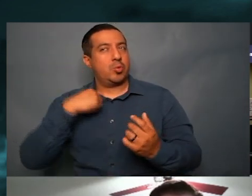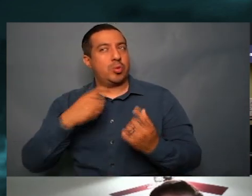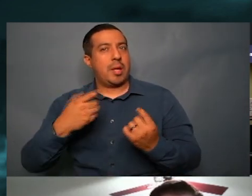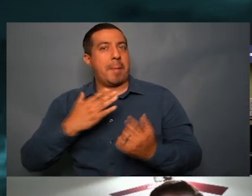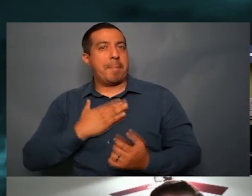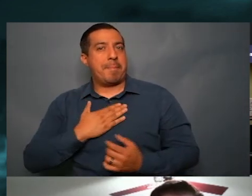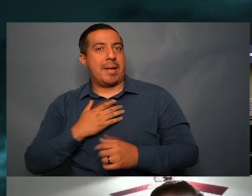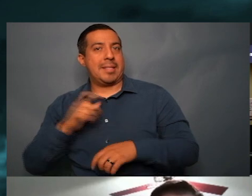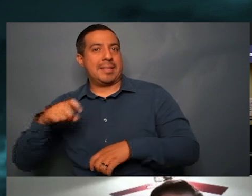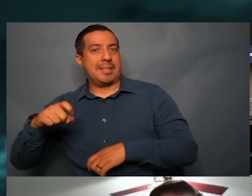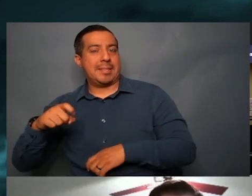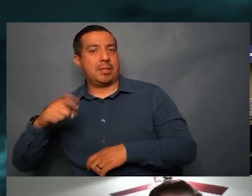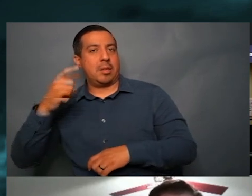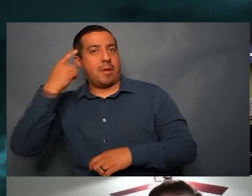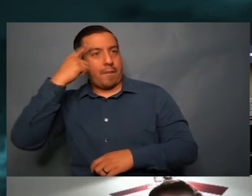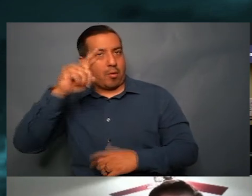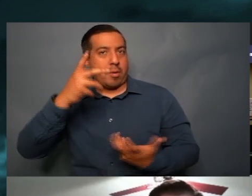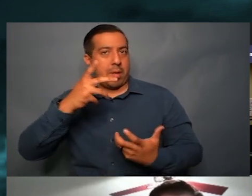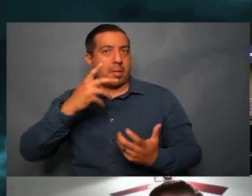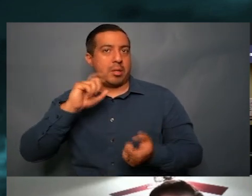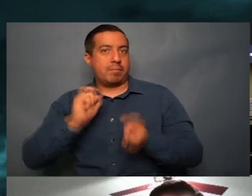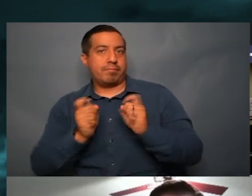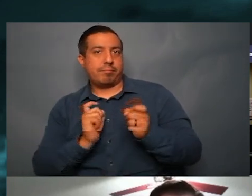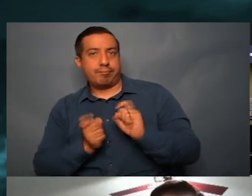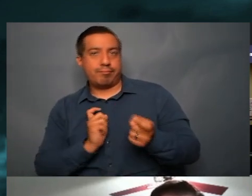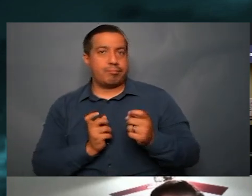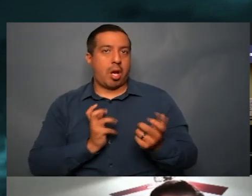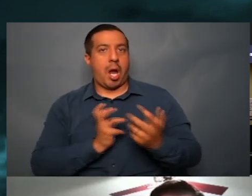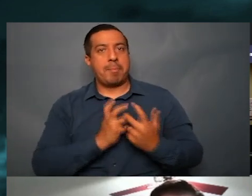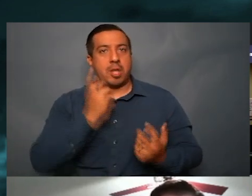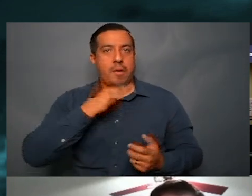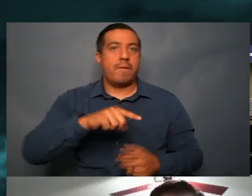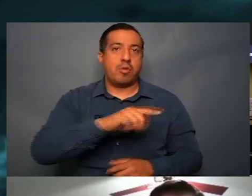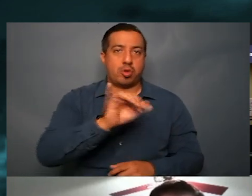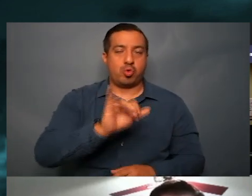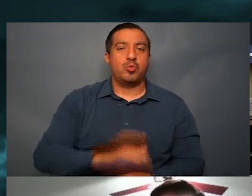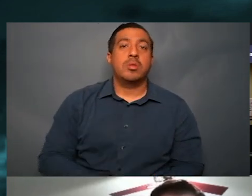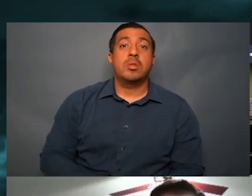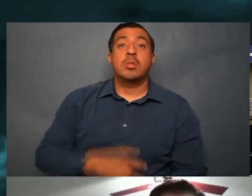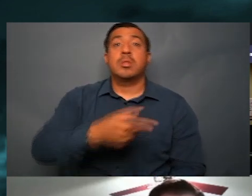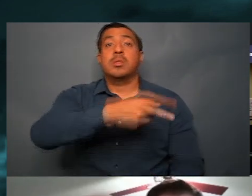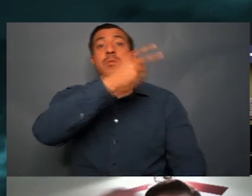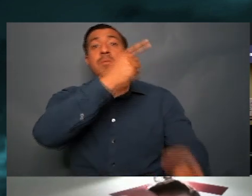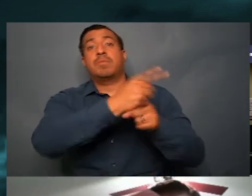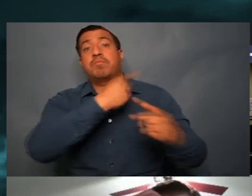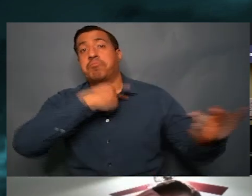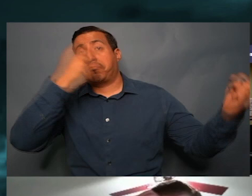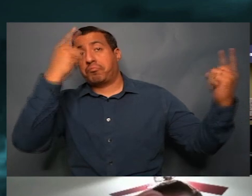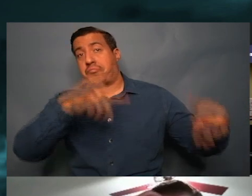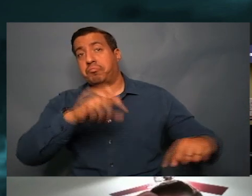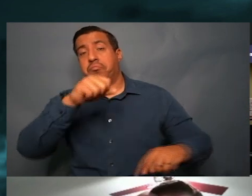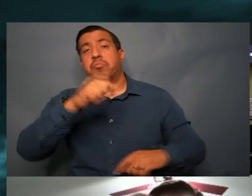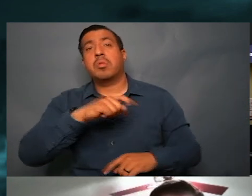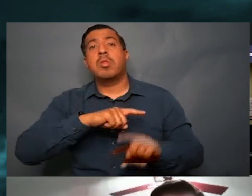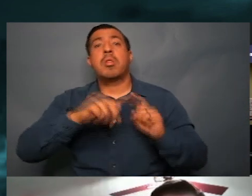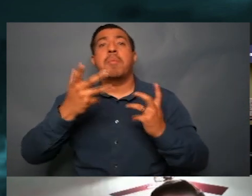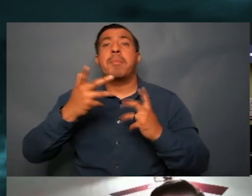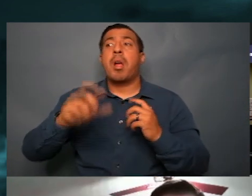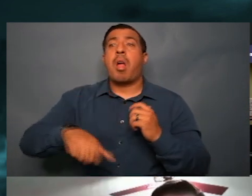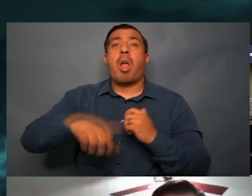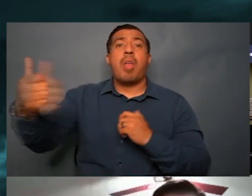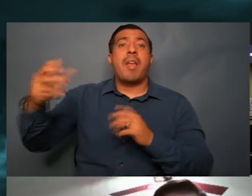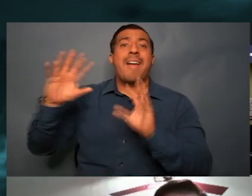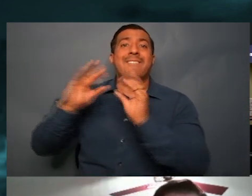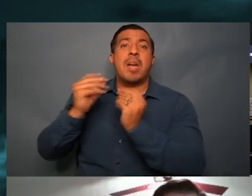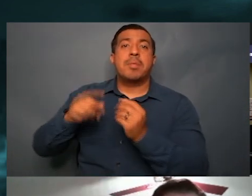are and then make accommodations for that. I completely agree, Jackie. And also maybe an extended family member that might need